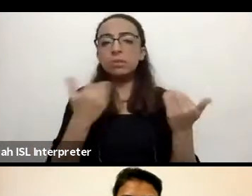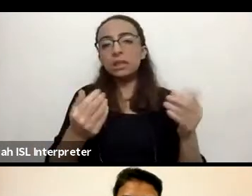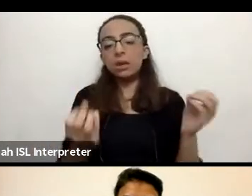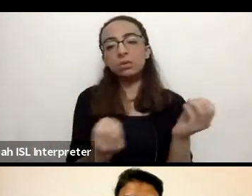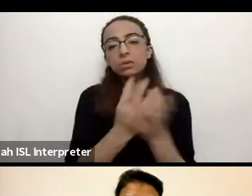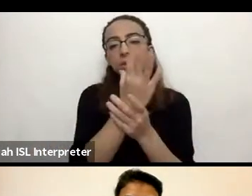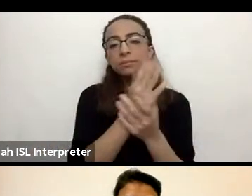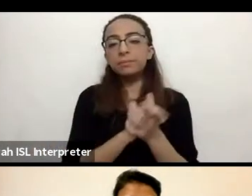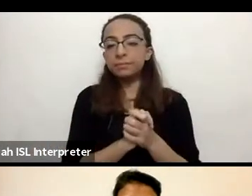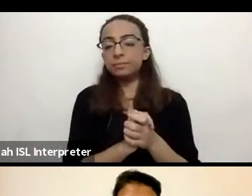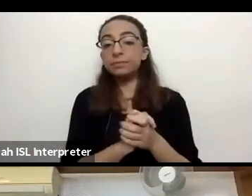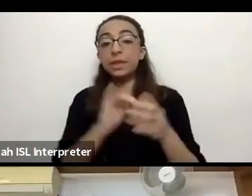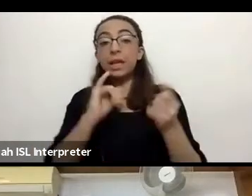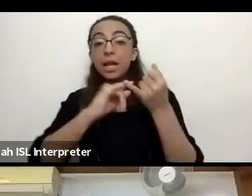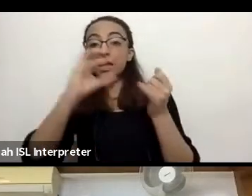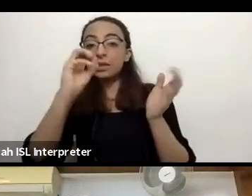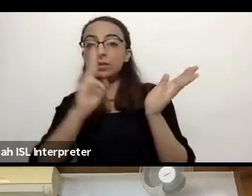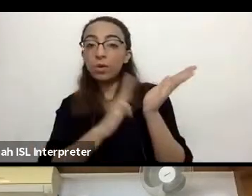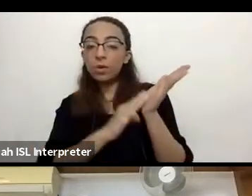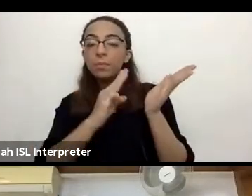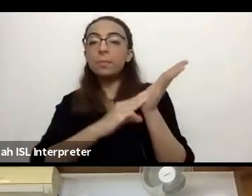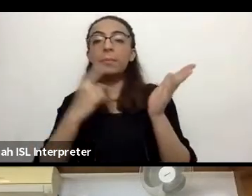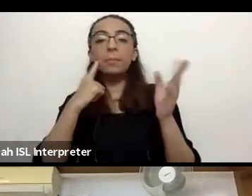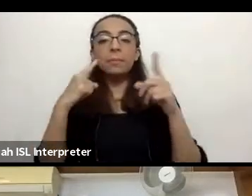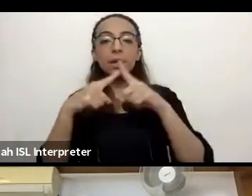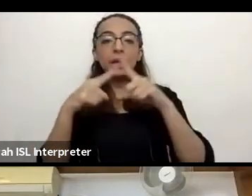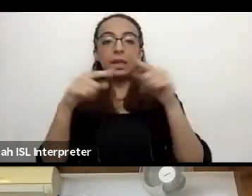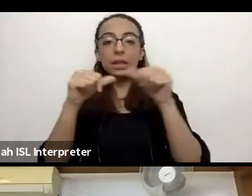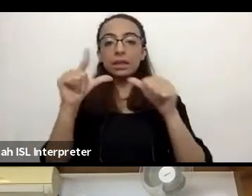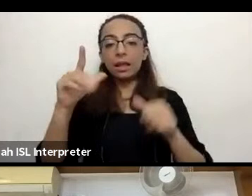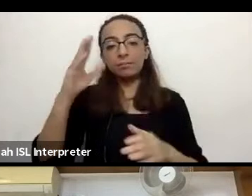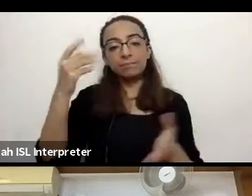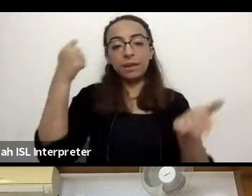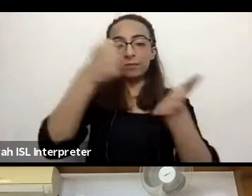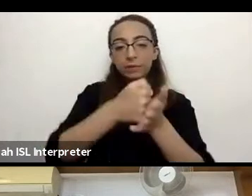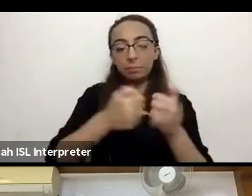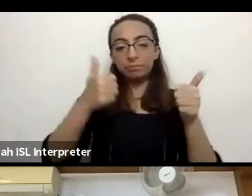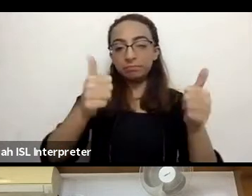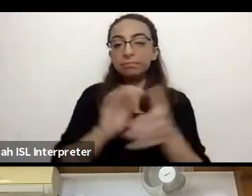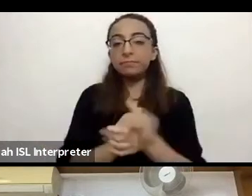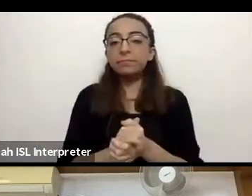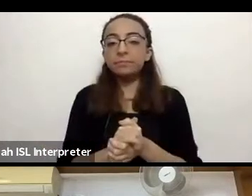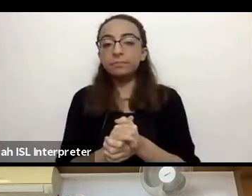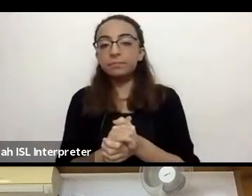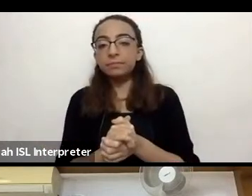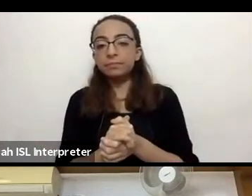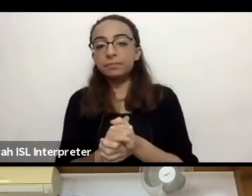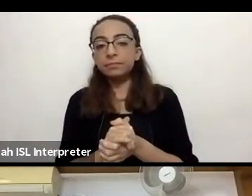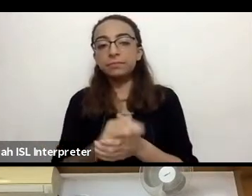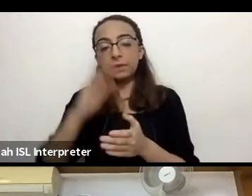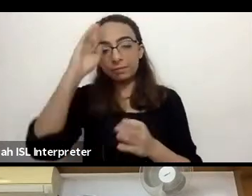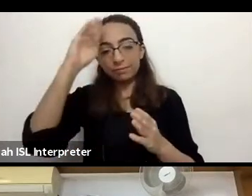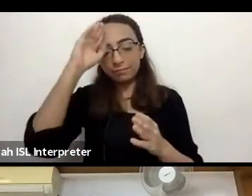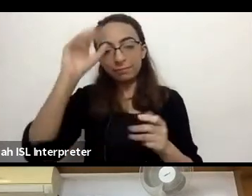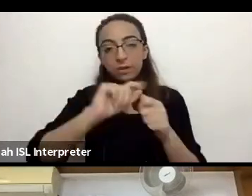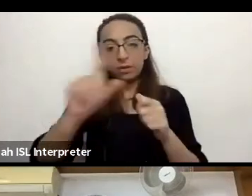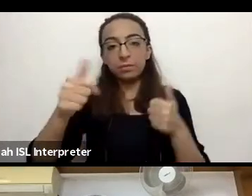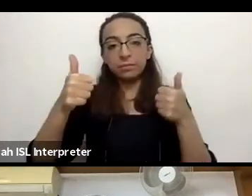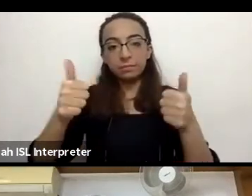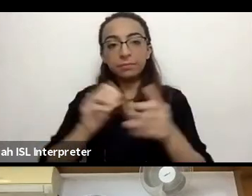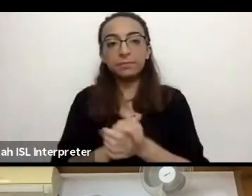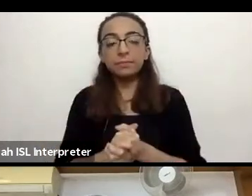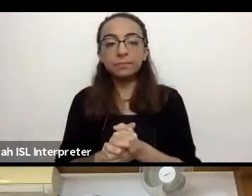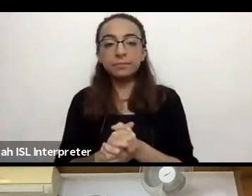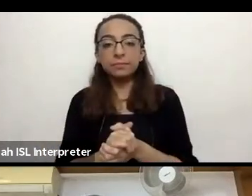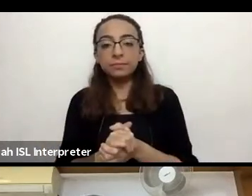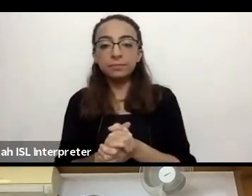Can you hear me? Yes, sir. Can hear you. Sangeeta ji, we can start. Yes. Hi, Saurabh. Hi, Sangeeta. How are you? I'm very good,